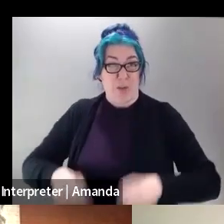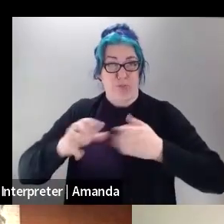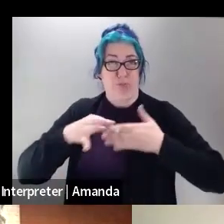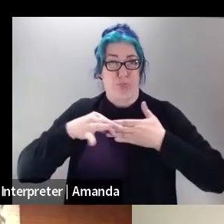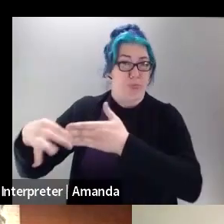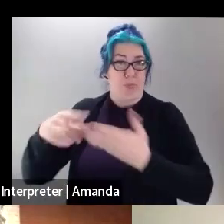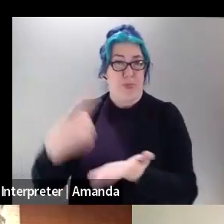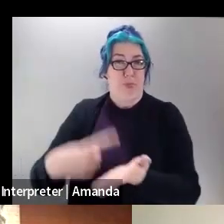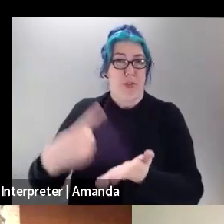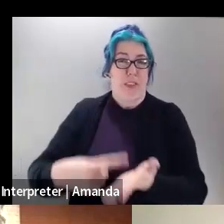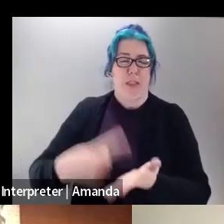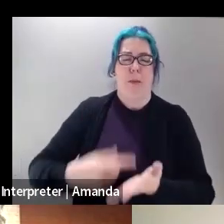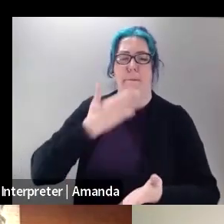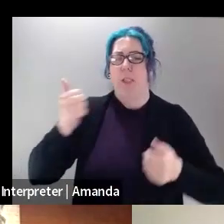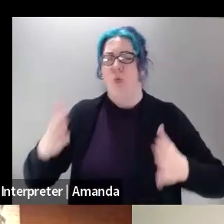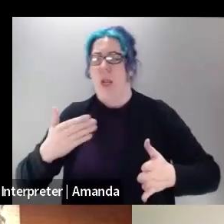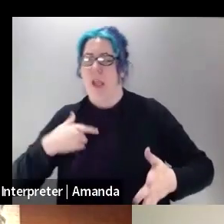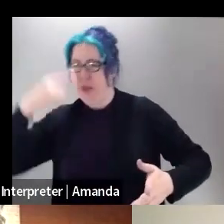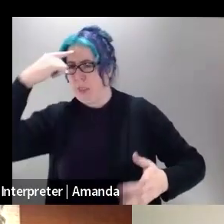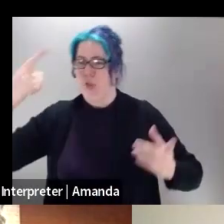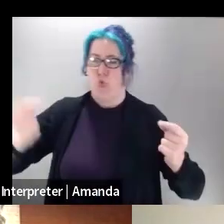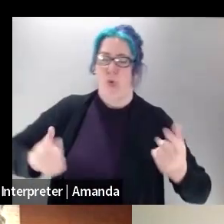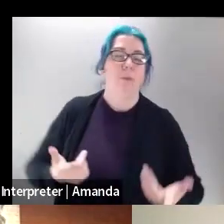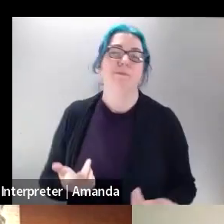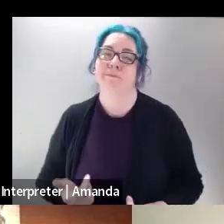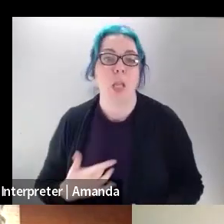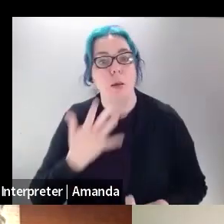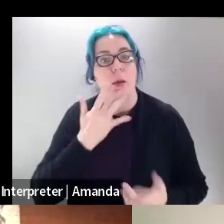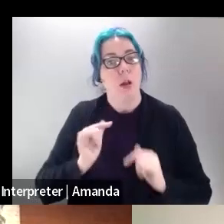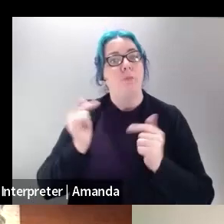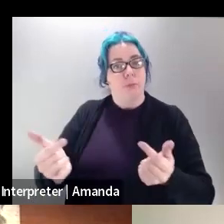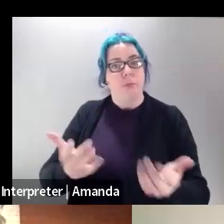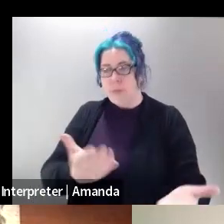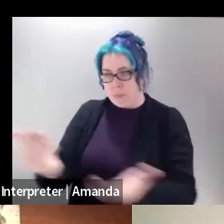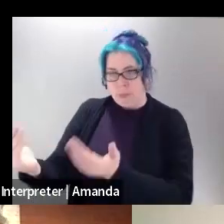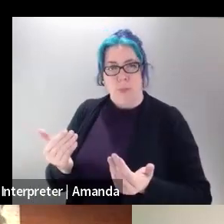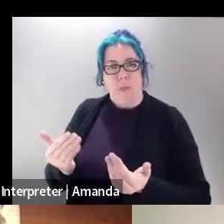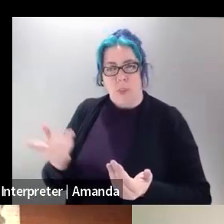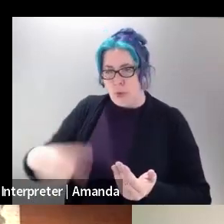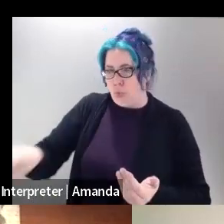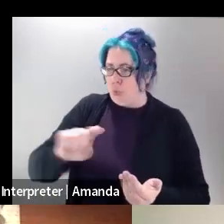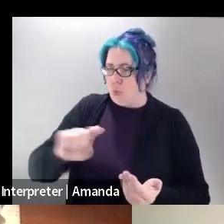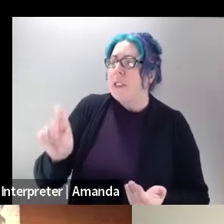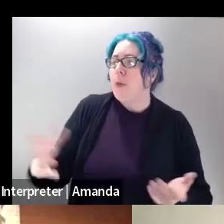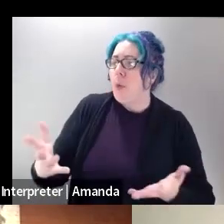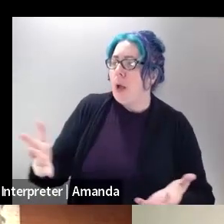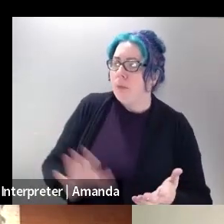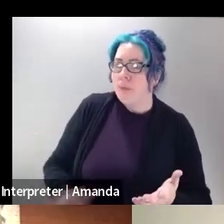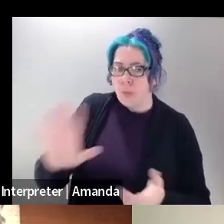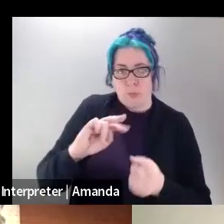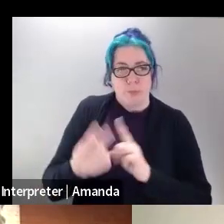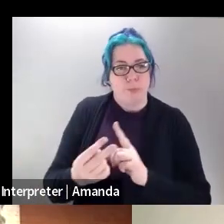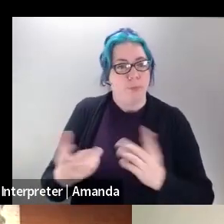conversation around how do you like to engage with the work, what do you need to engage with the work, and have that kind of sort